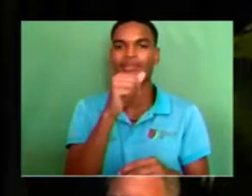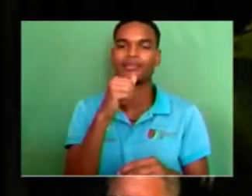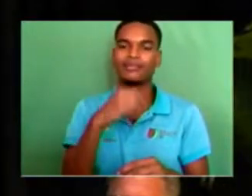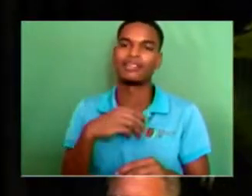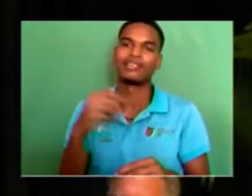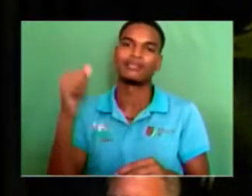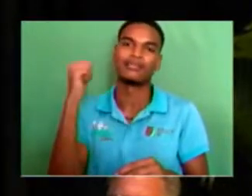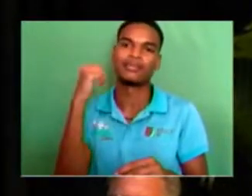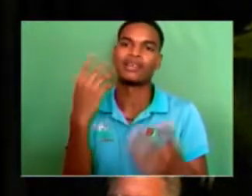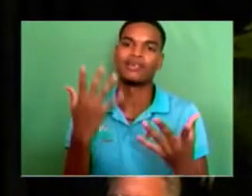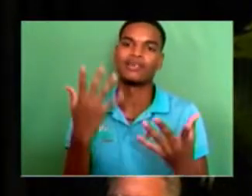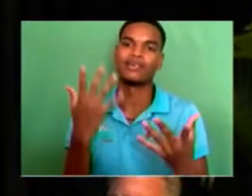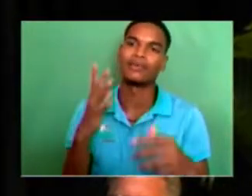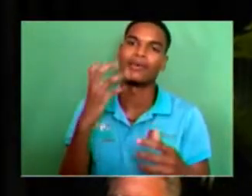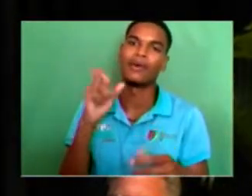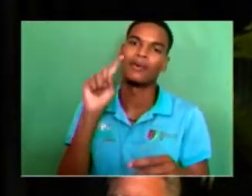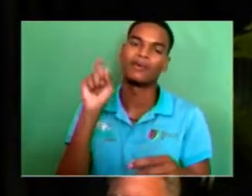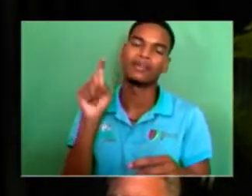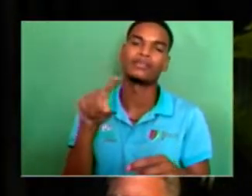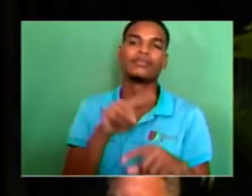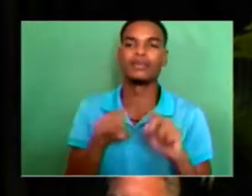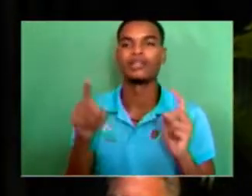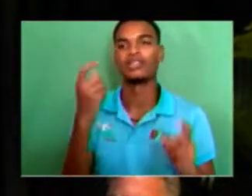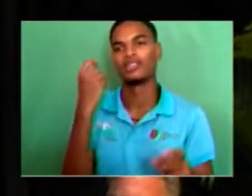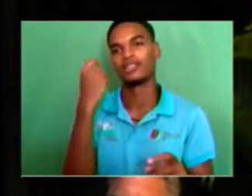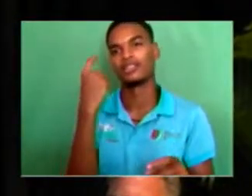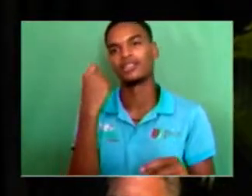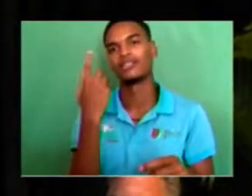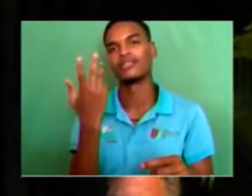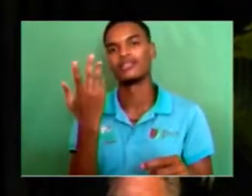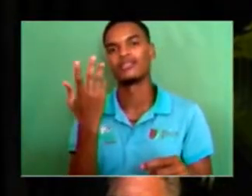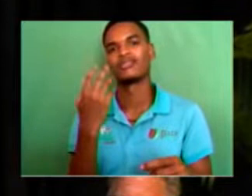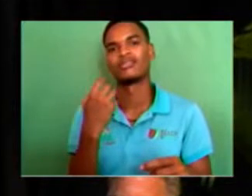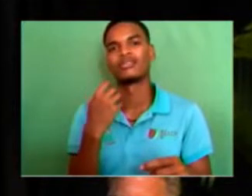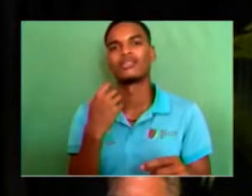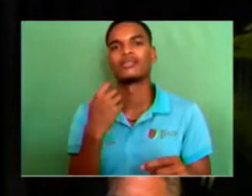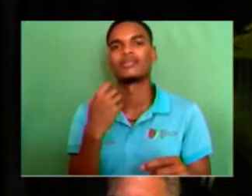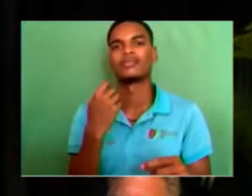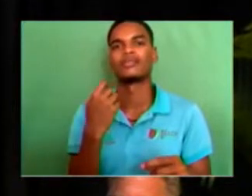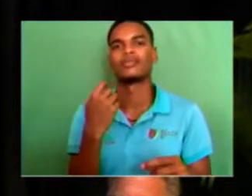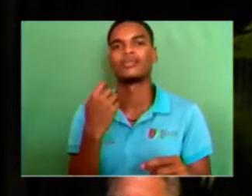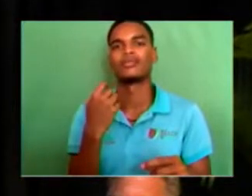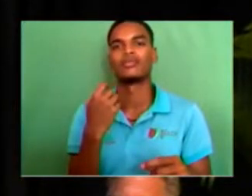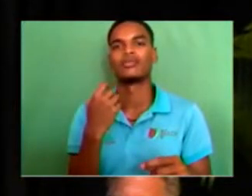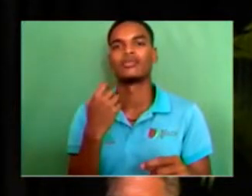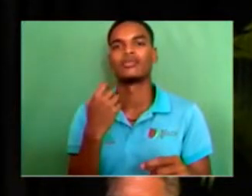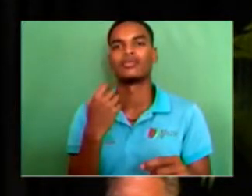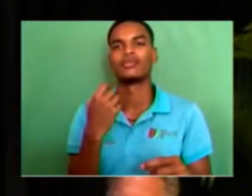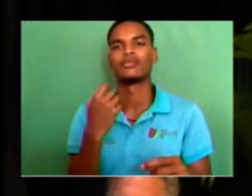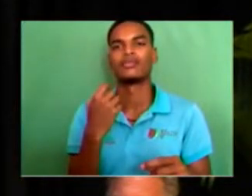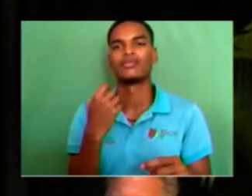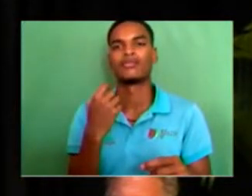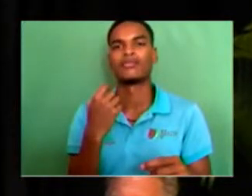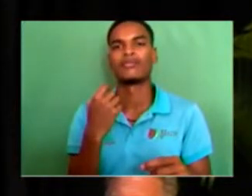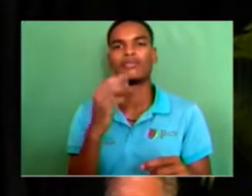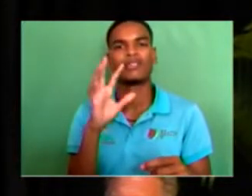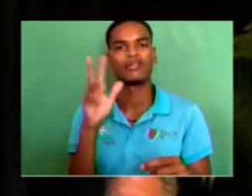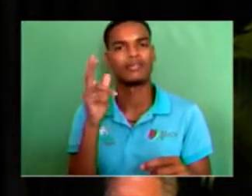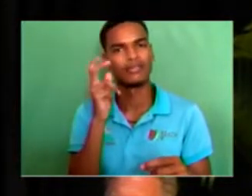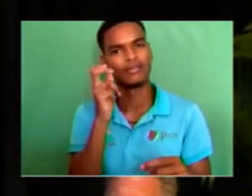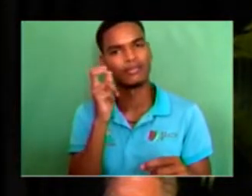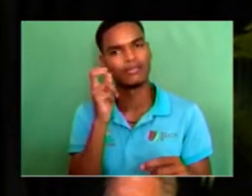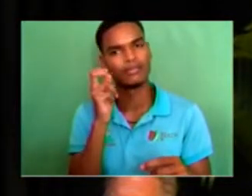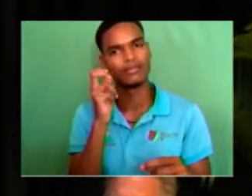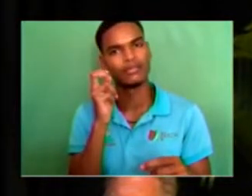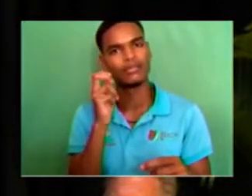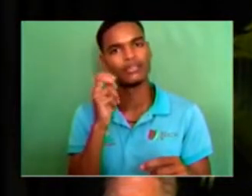And they're, but it's, yeah, the Zinwell, right? Yeah. And so What's the that's Zinwell price, Mark? Under $100,